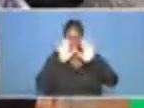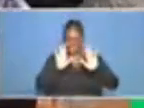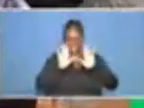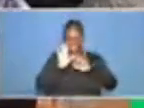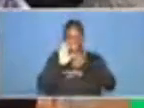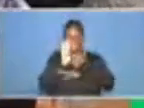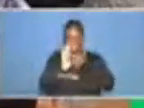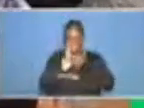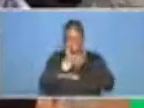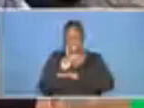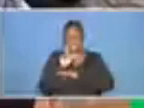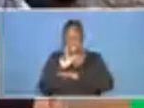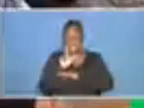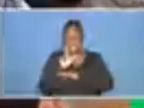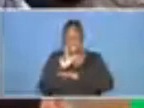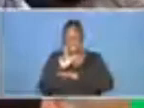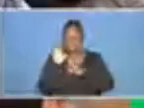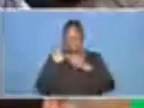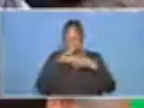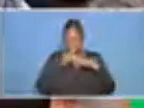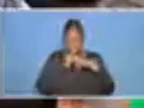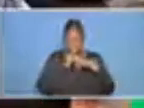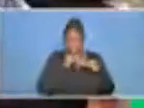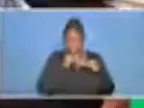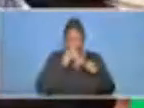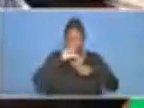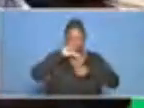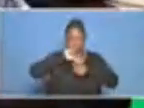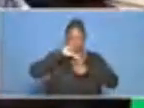BPL also received a fuel supply.